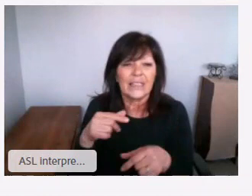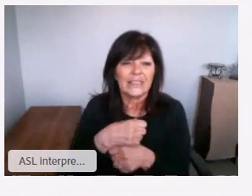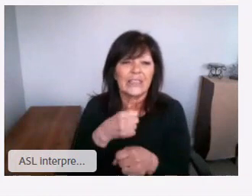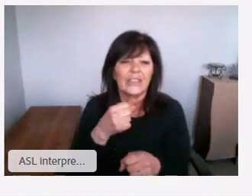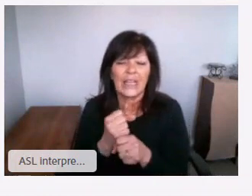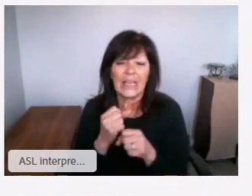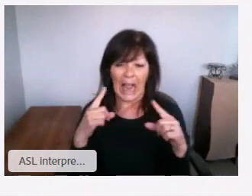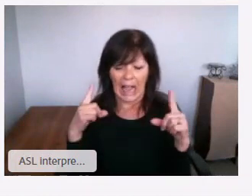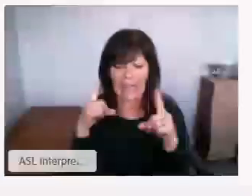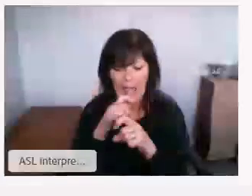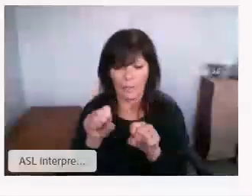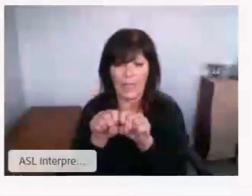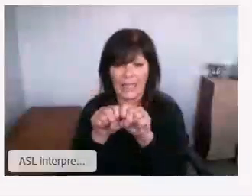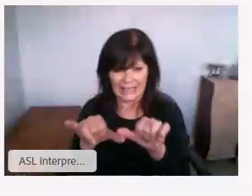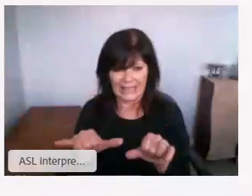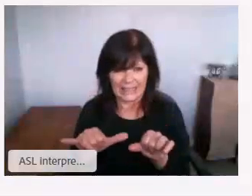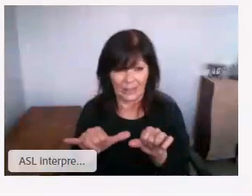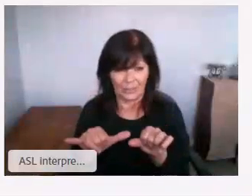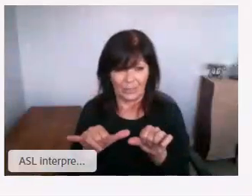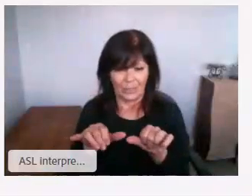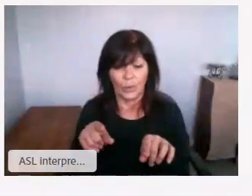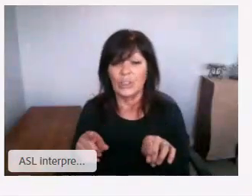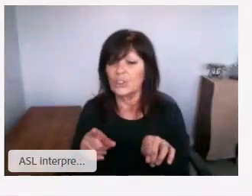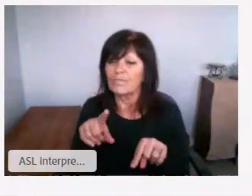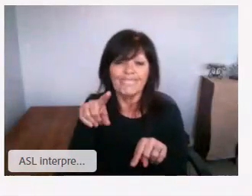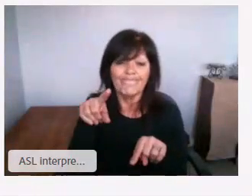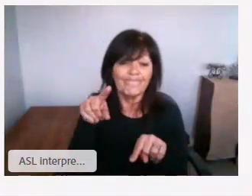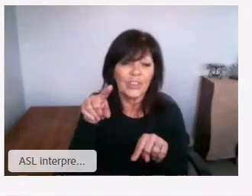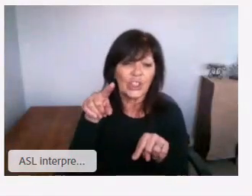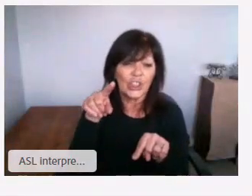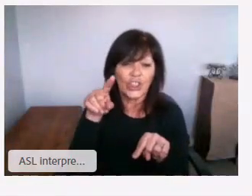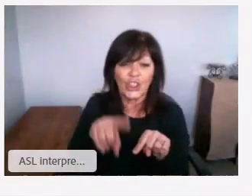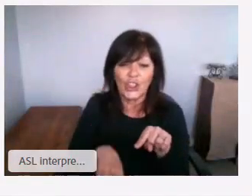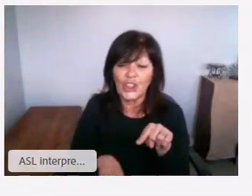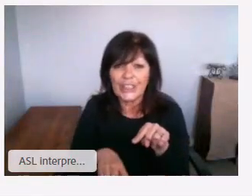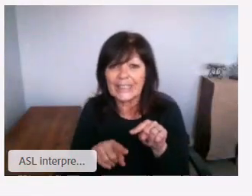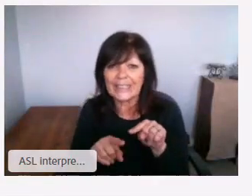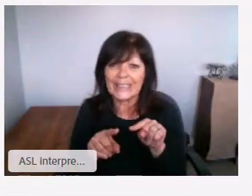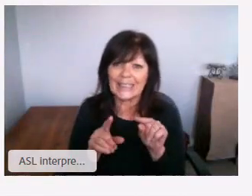complex system which couldn't be